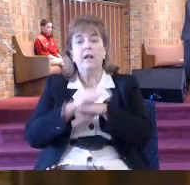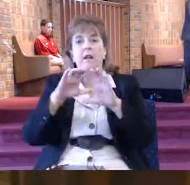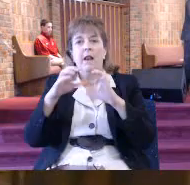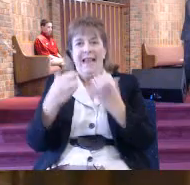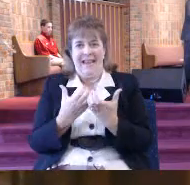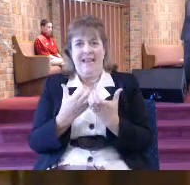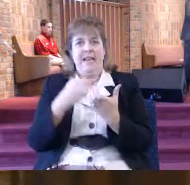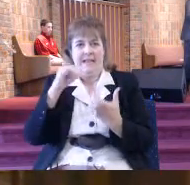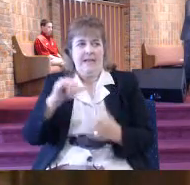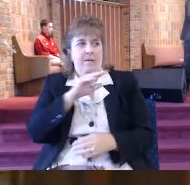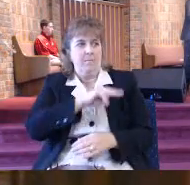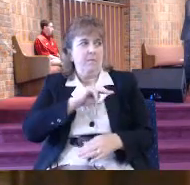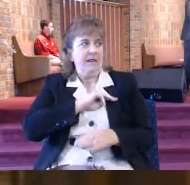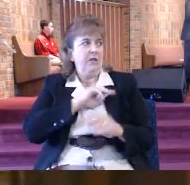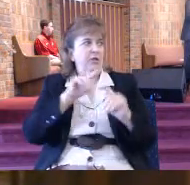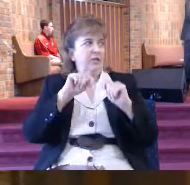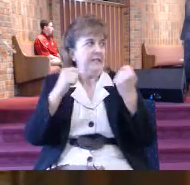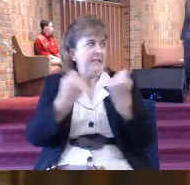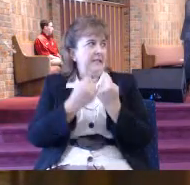final preparations for the trip.